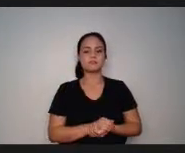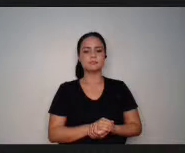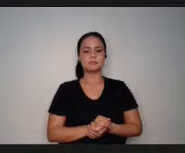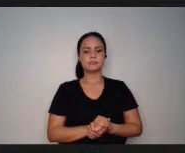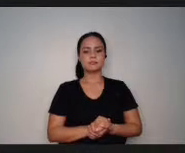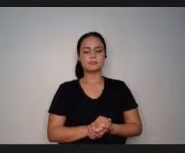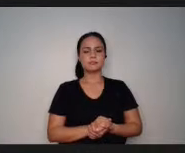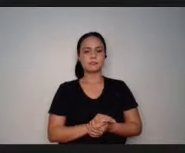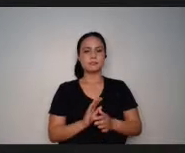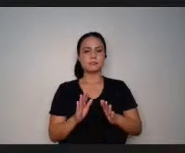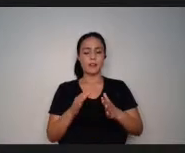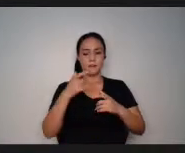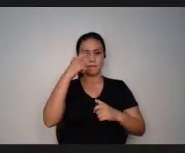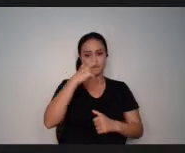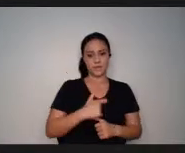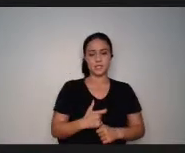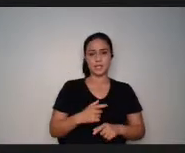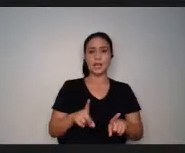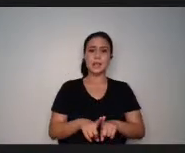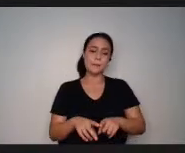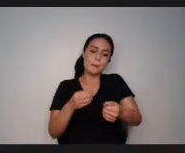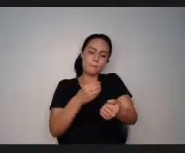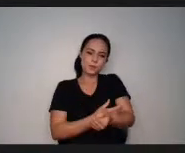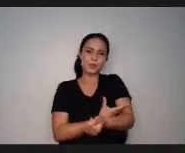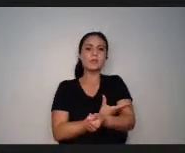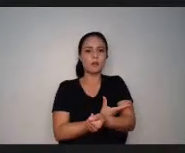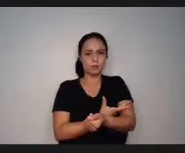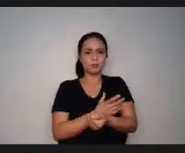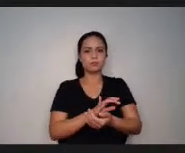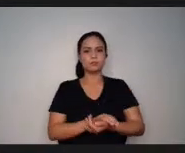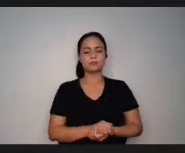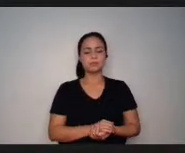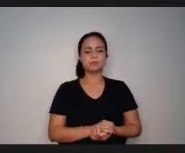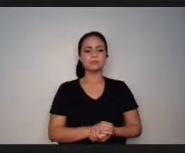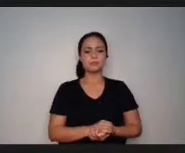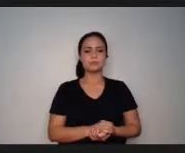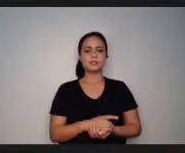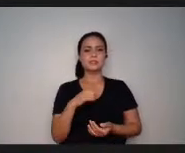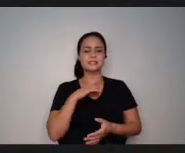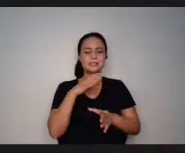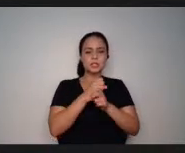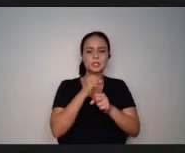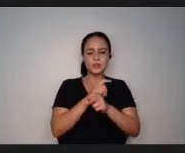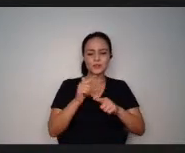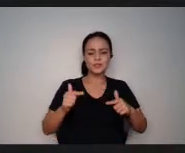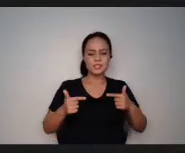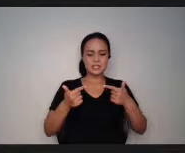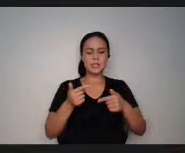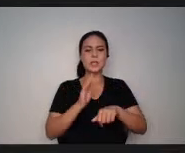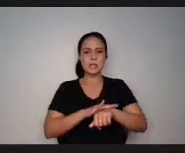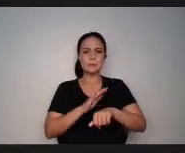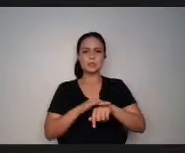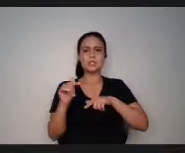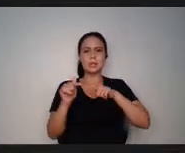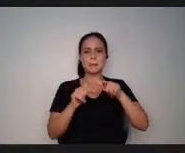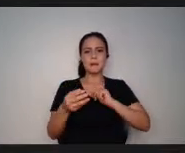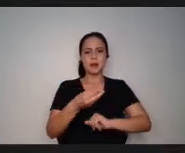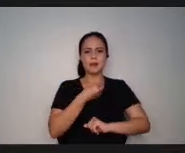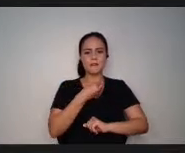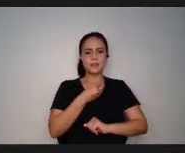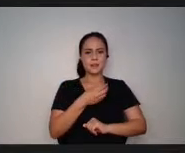high, the physical and the emotional ones. And there is a total invasion